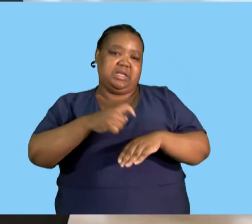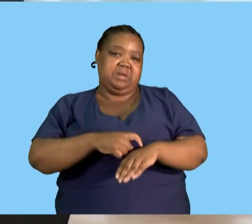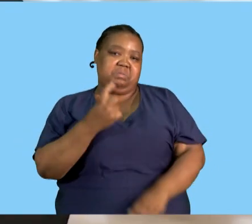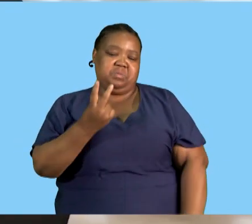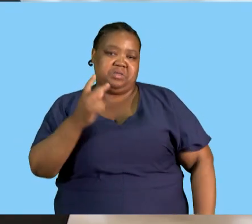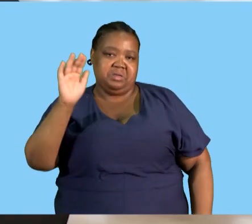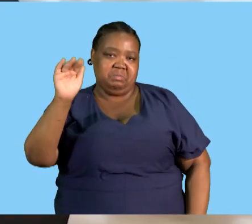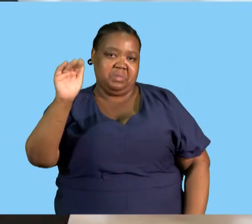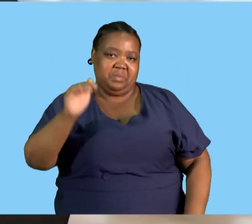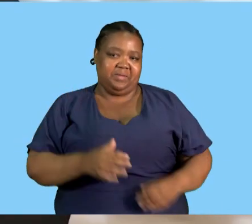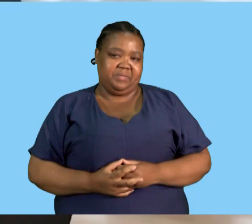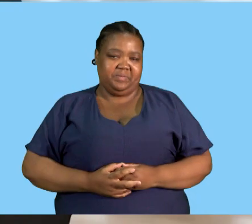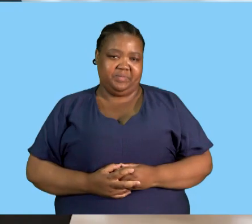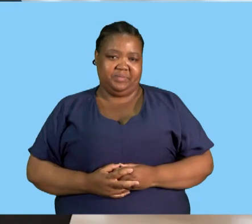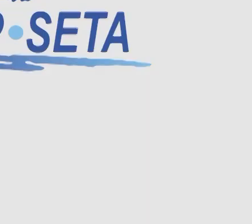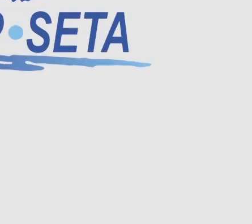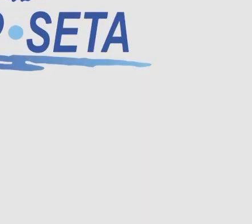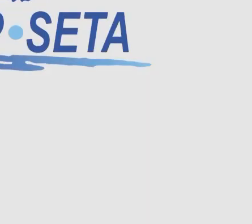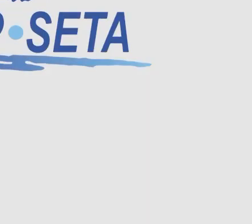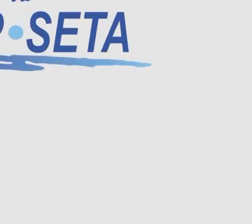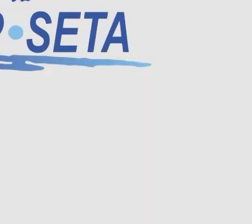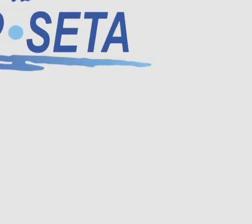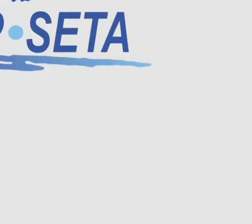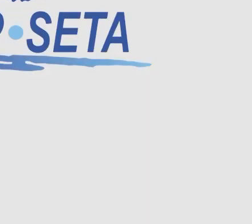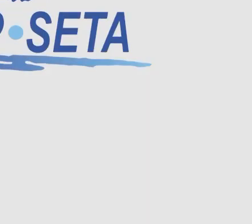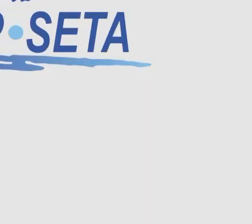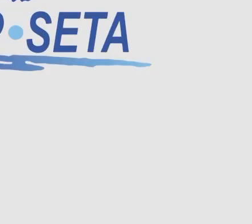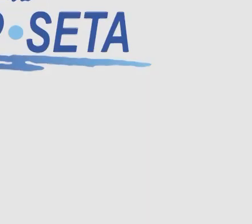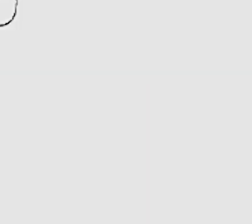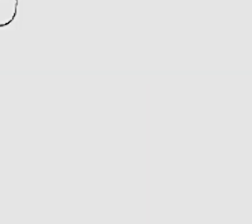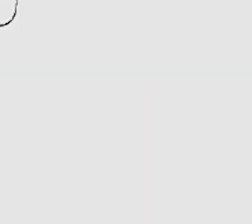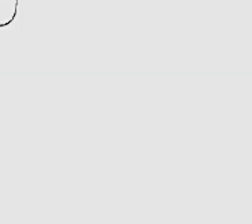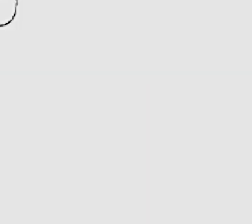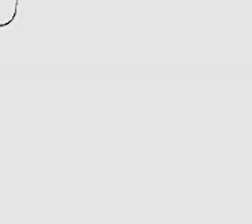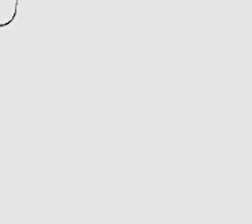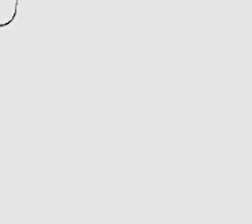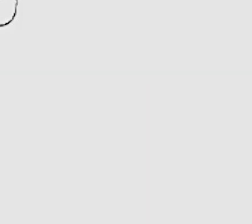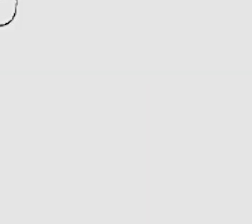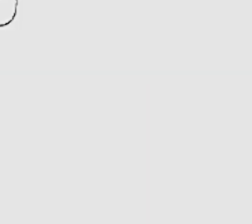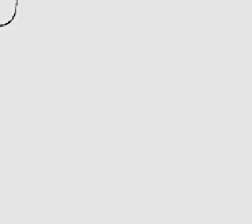time. Goodbye.